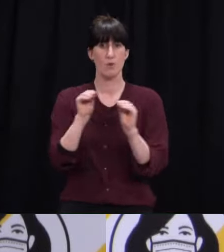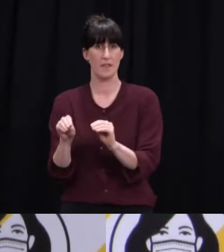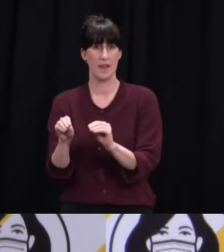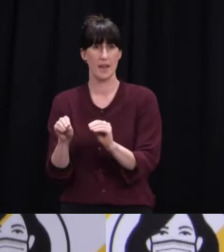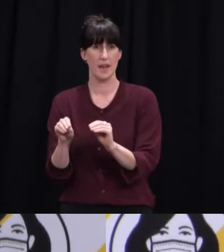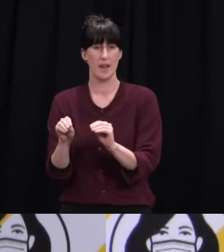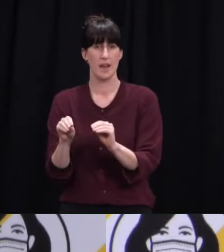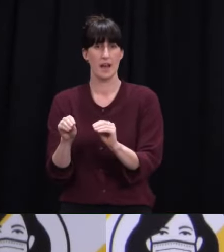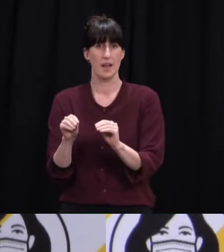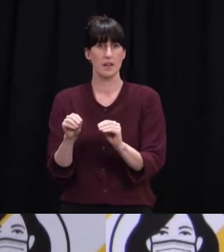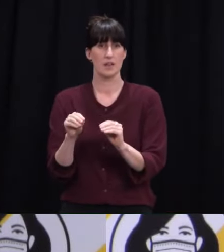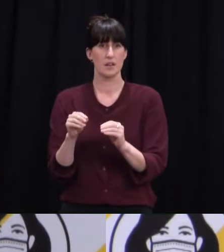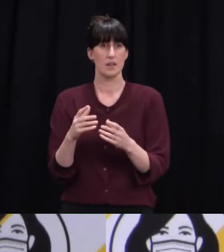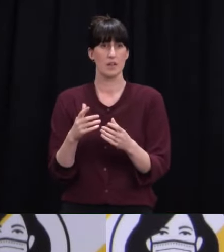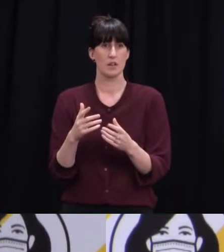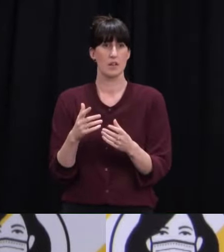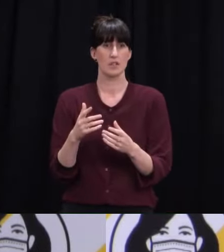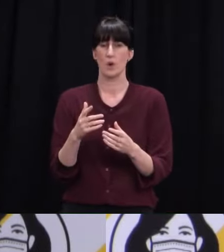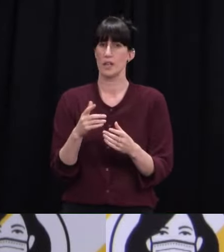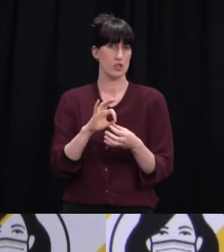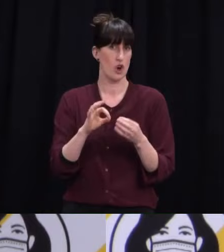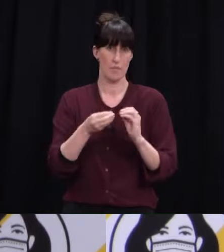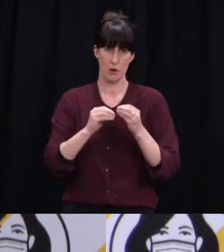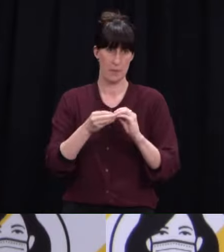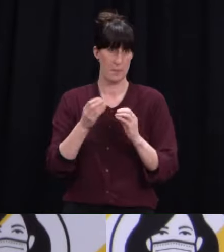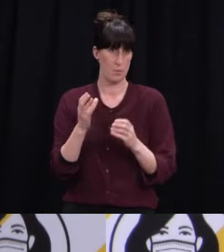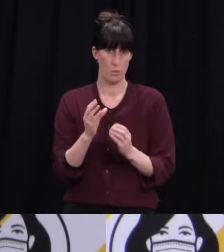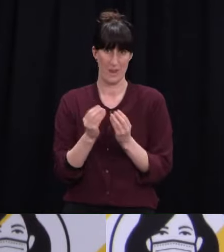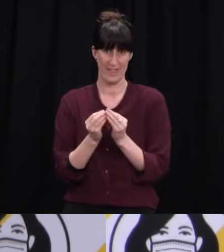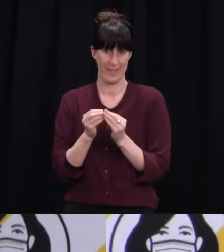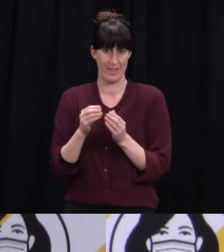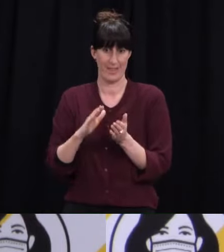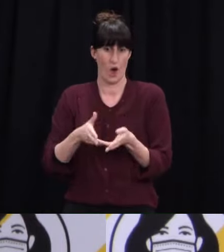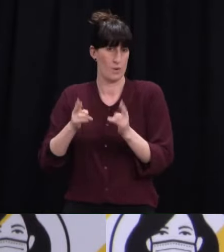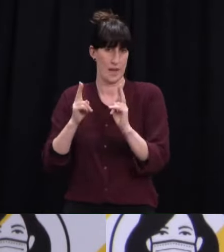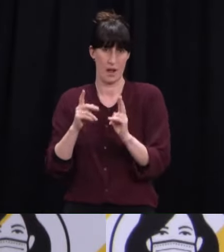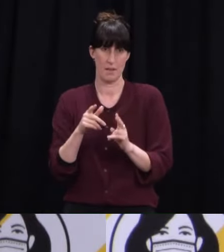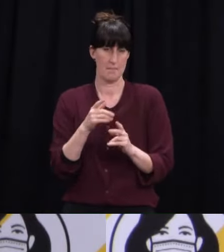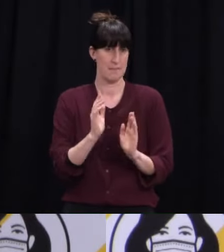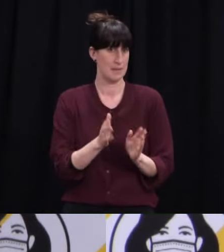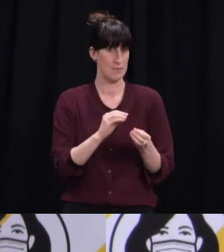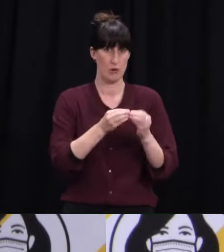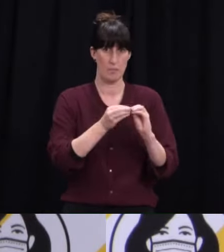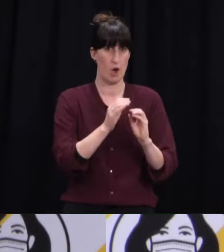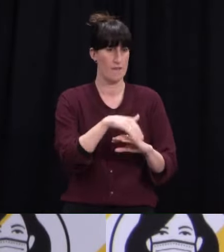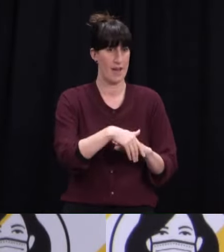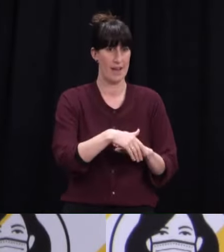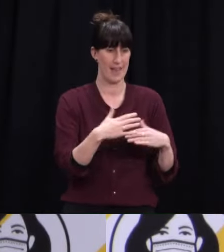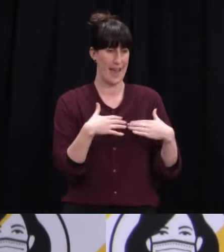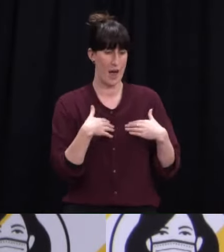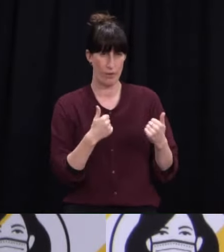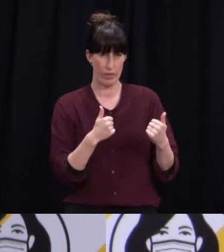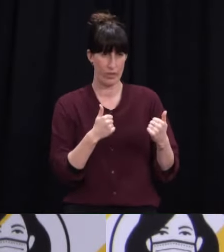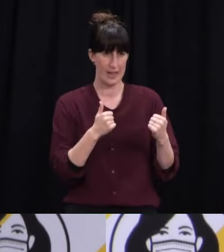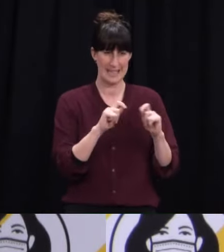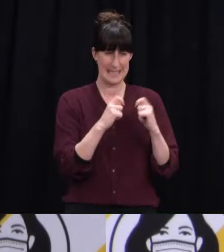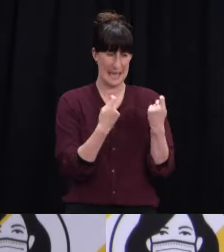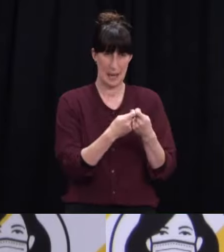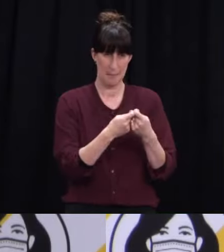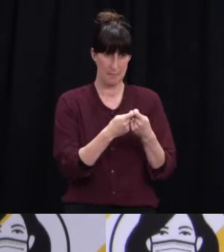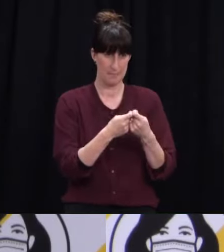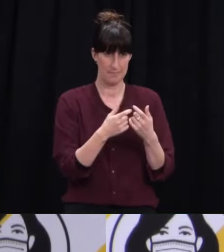health consideration rather than an MIQ consideration that's driving that. We are also currently in the purpose of readying